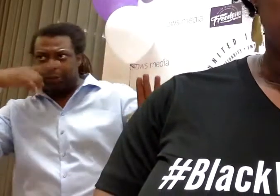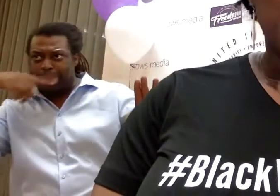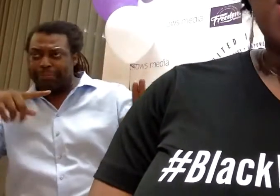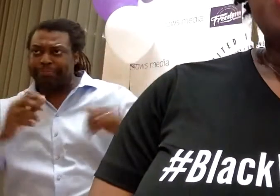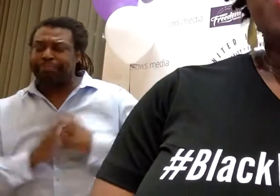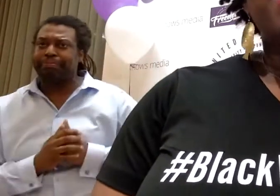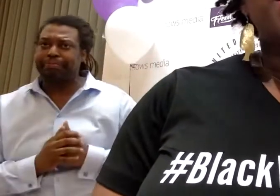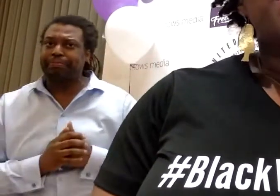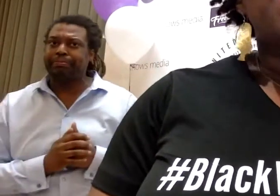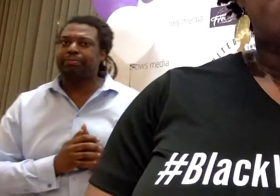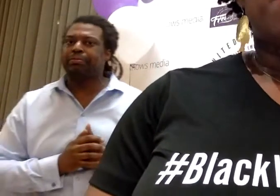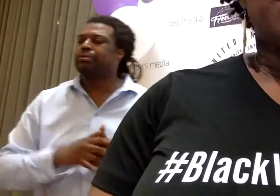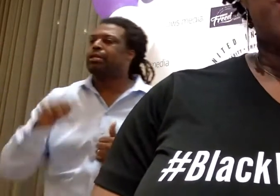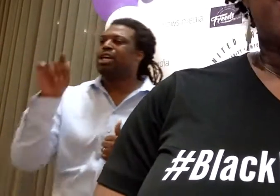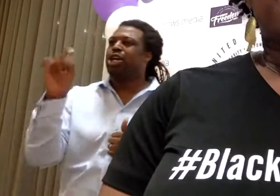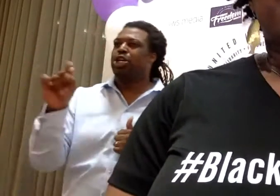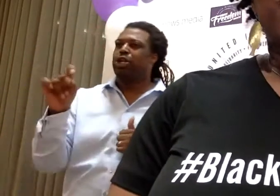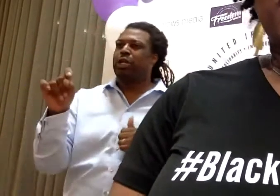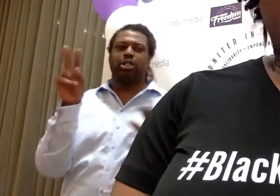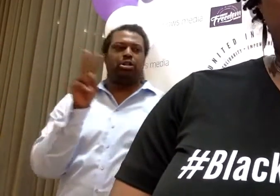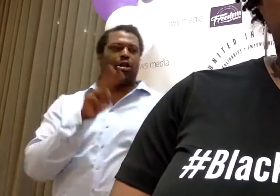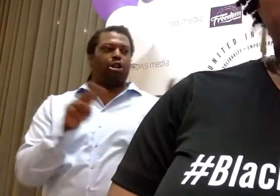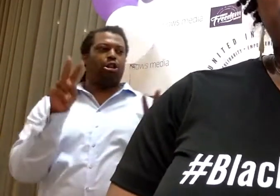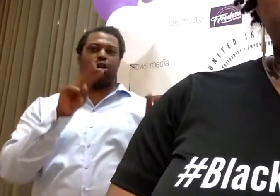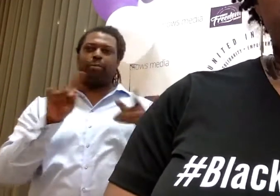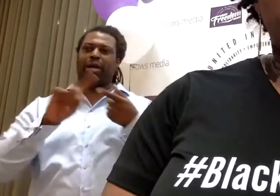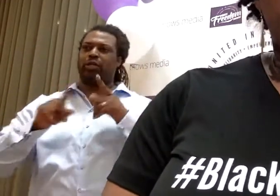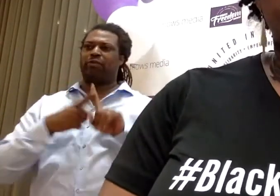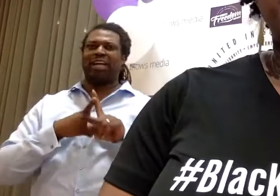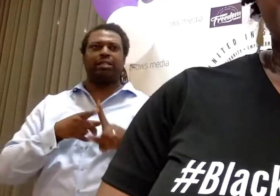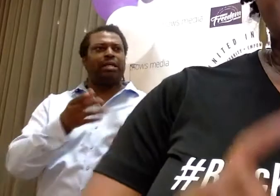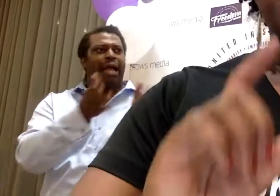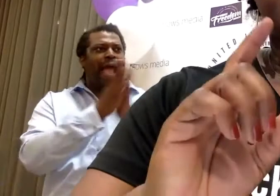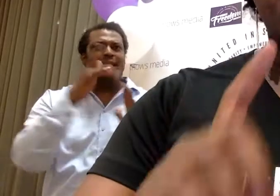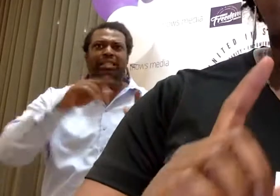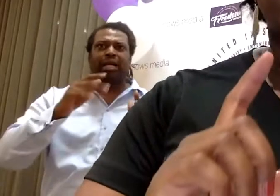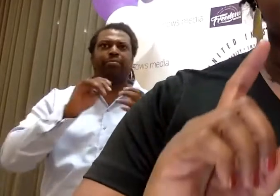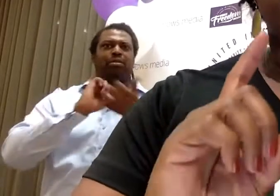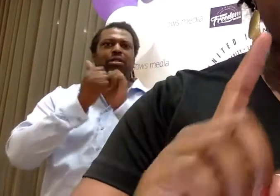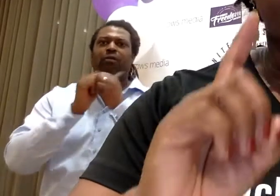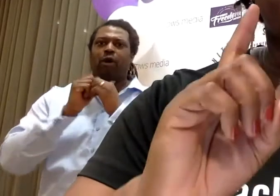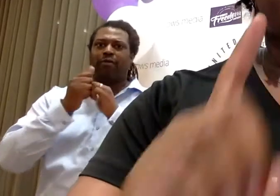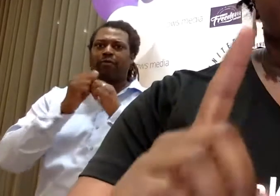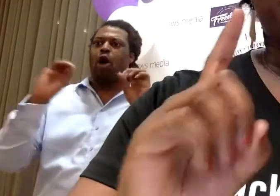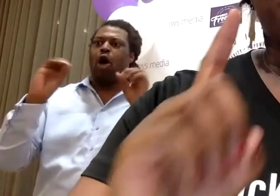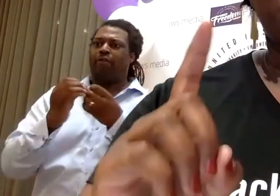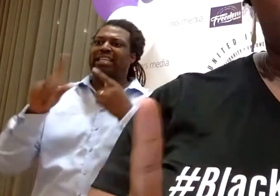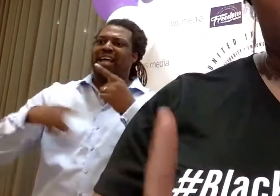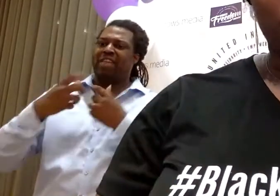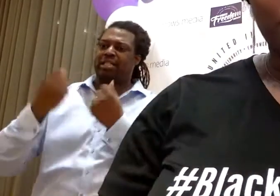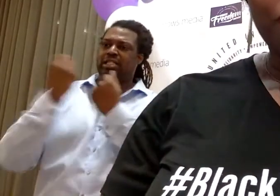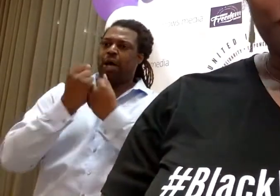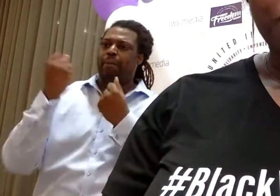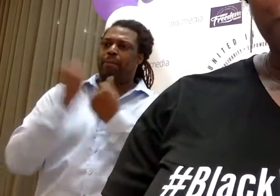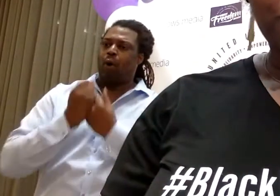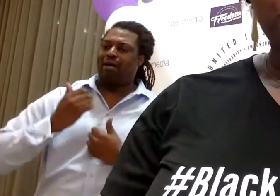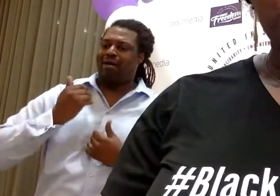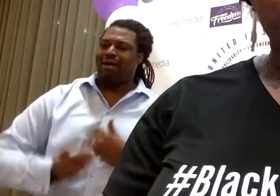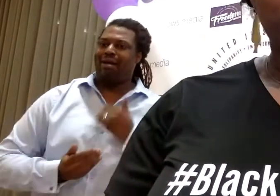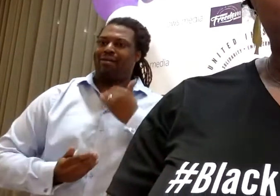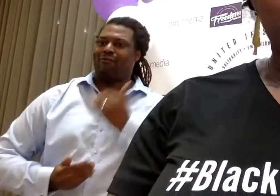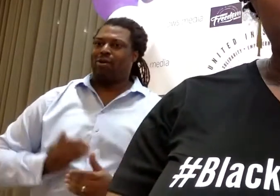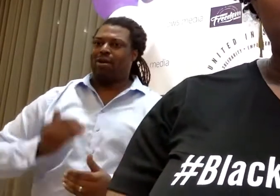Yes. You need to look amongst your girlfriends and ask them to run for office and then support them every step of the way.